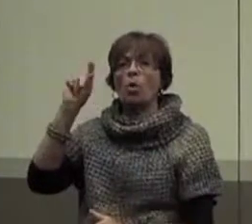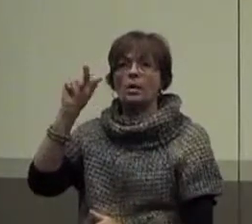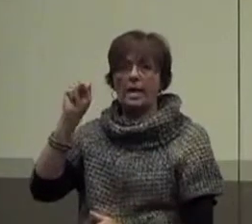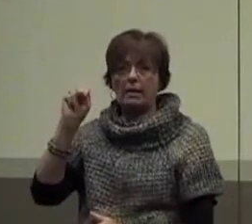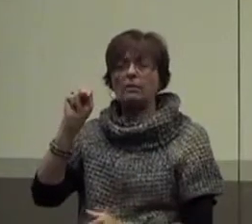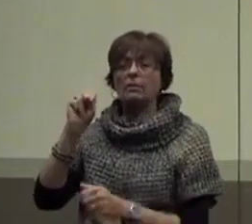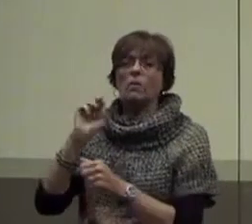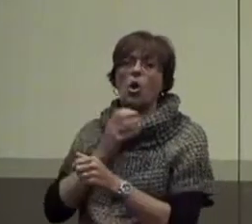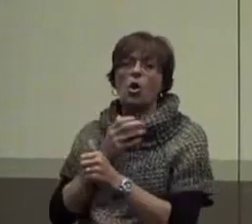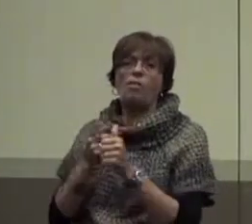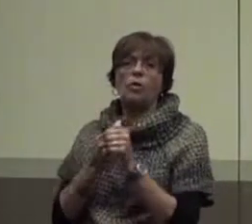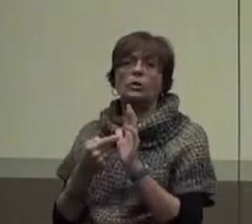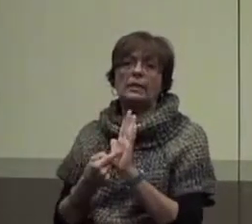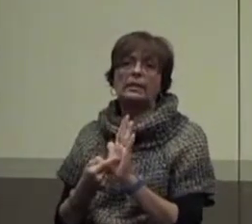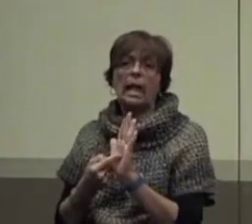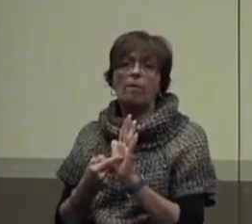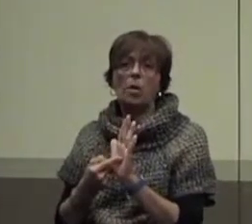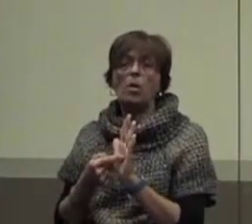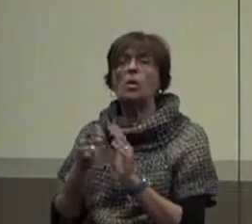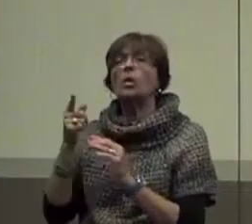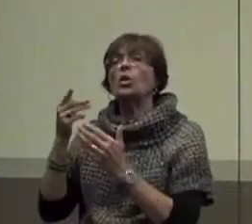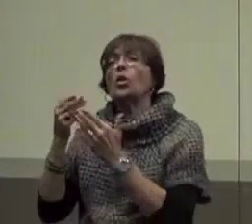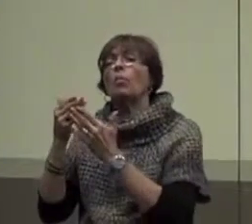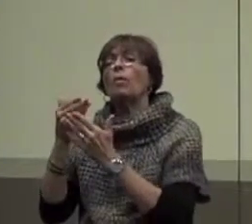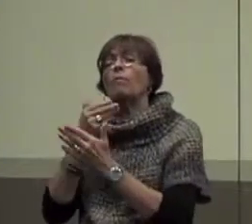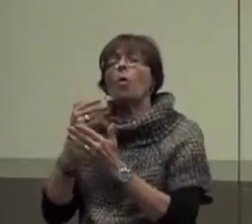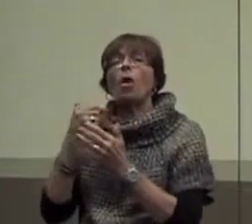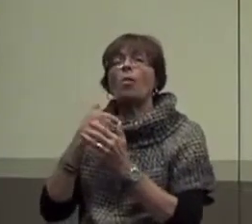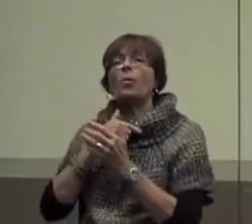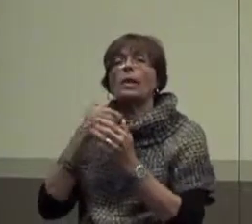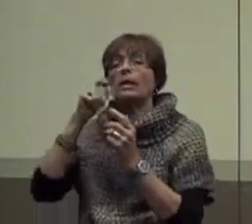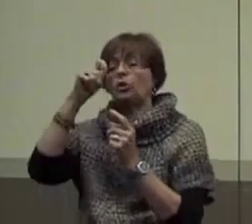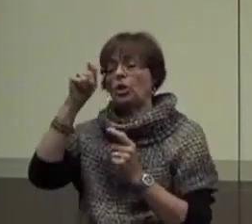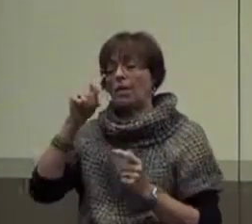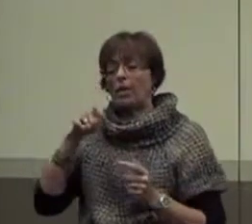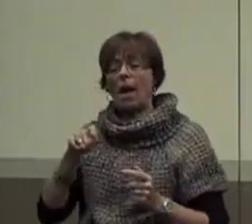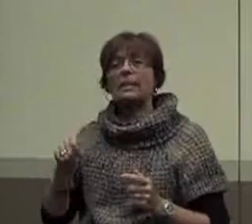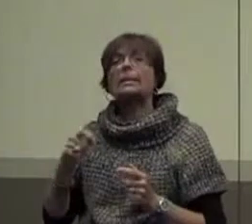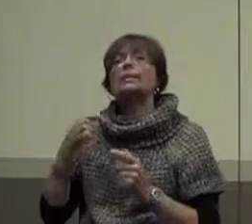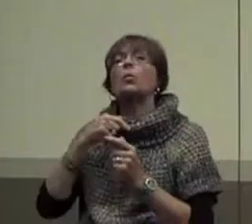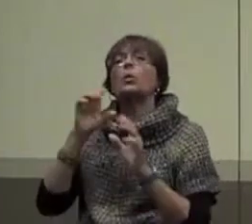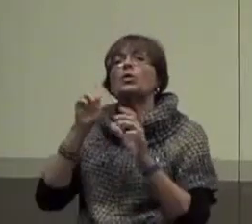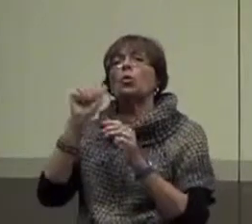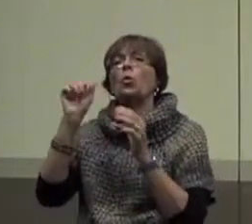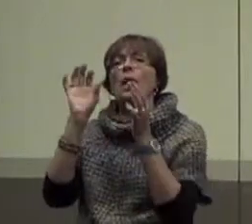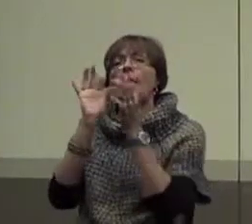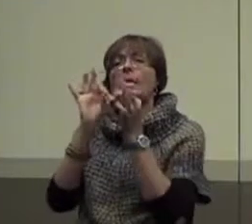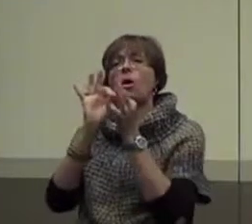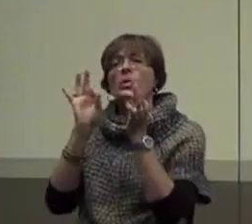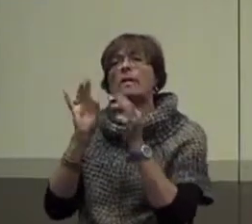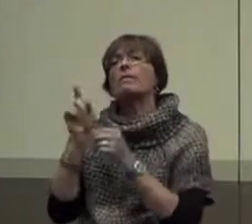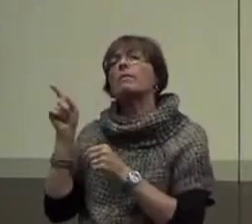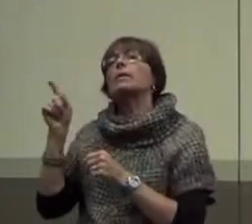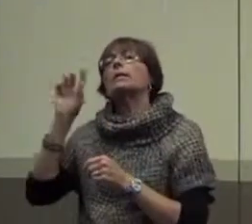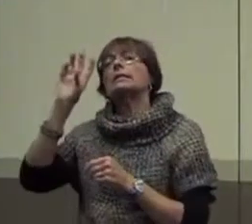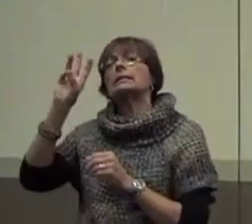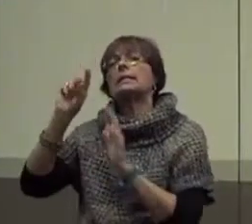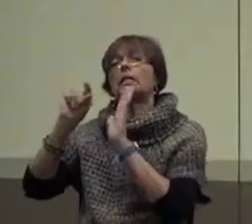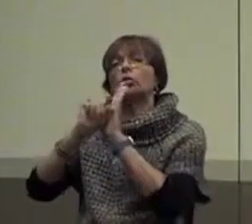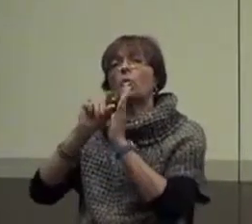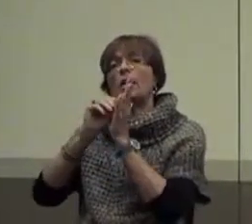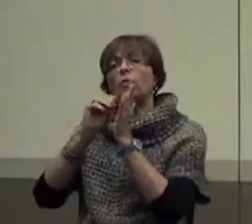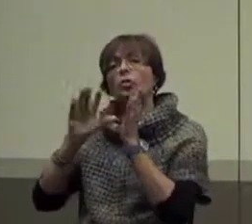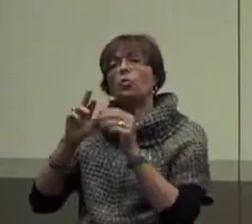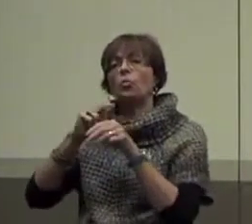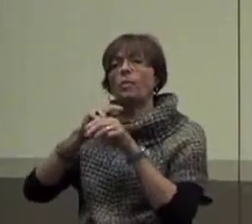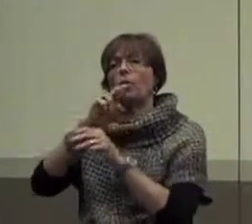example. Okay, and so before we put her in boxes, we actually do the narrative of Morgan. She's a 6th grade student who was